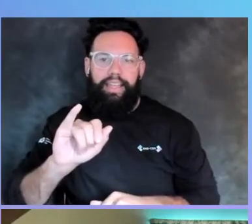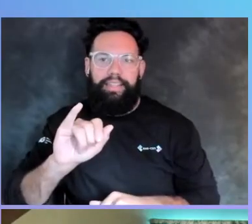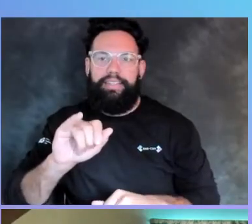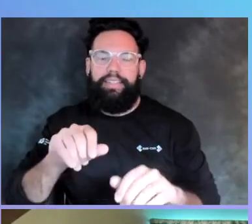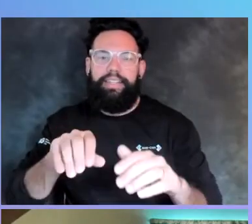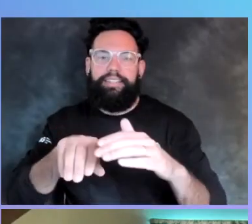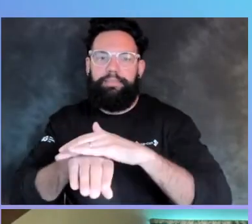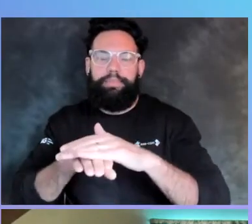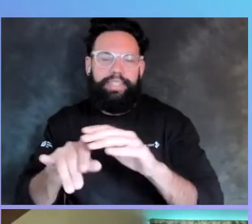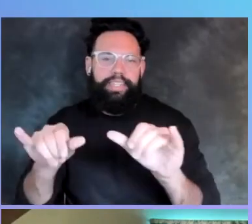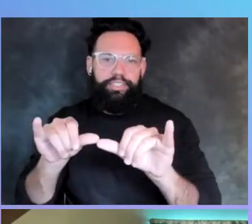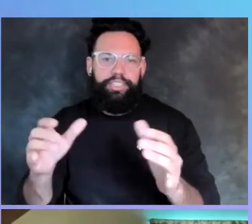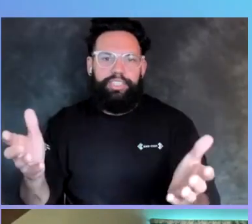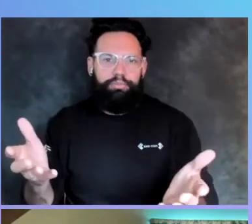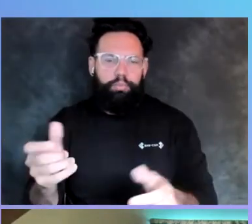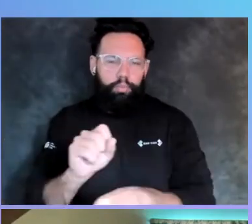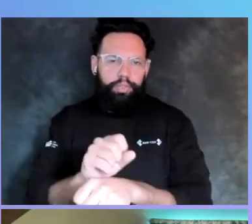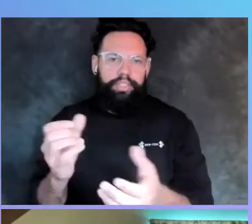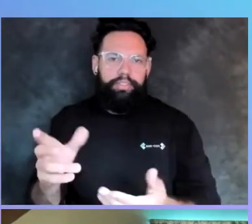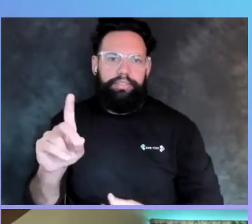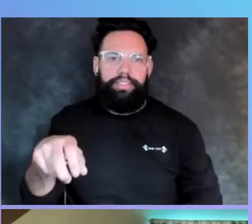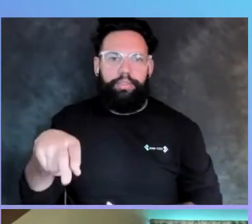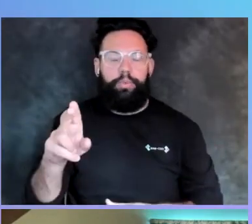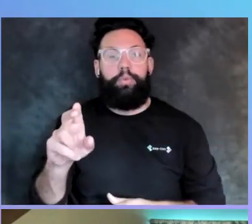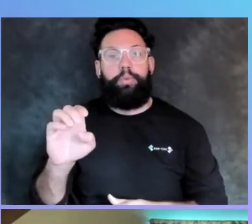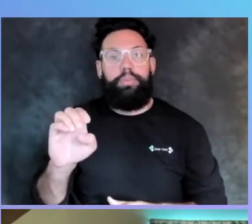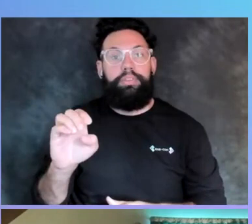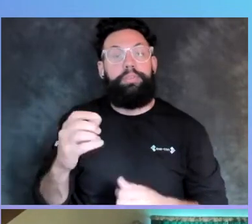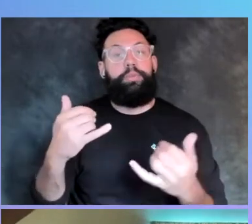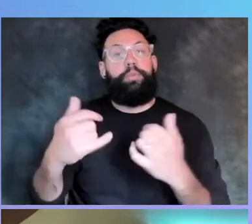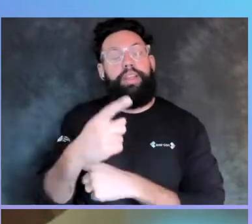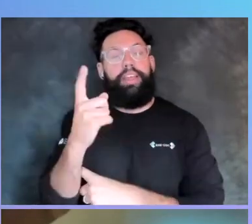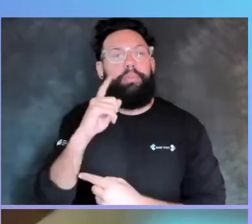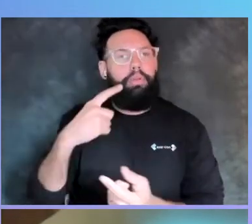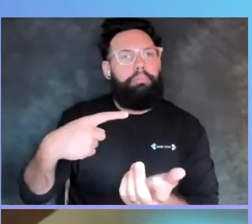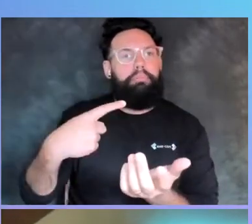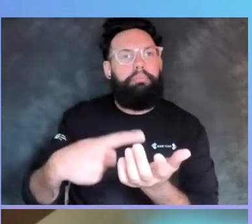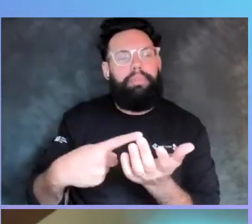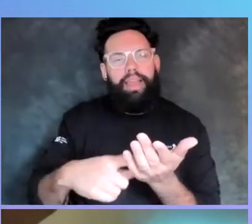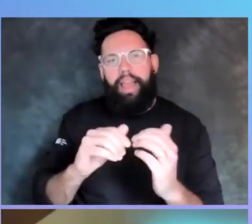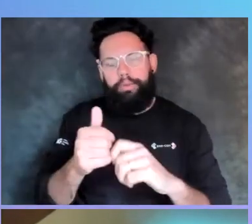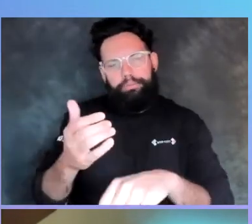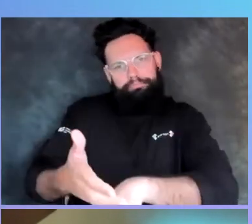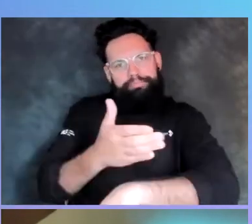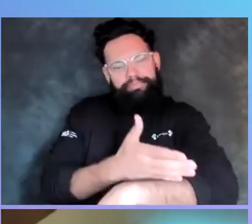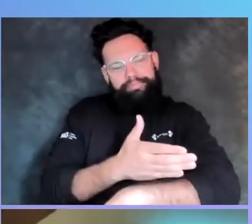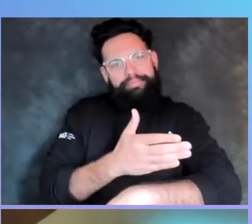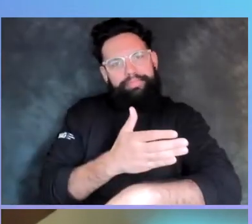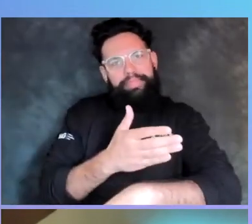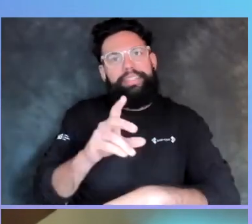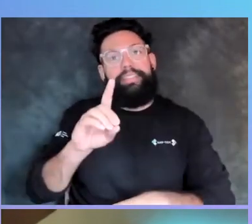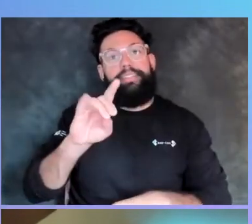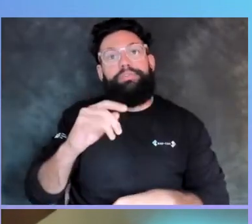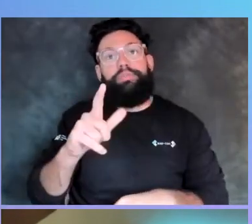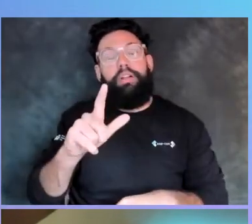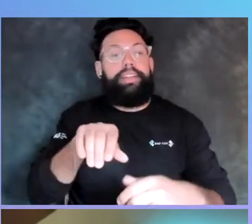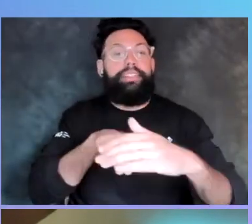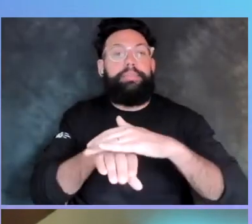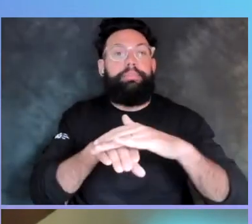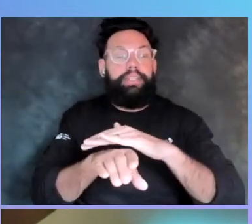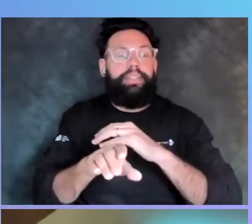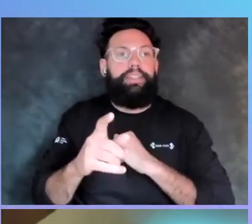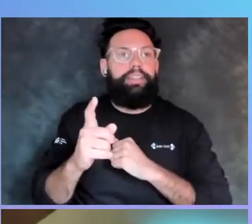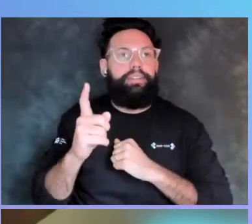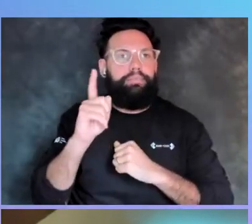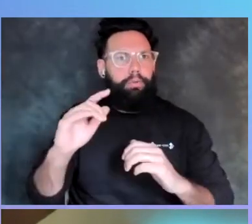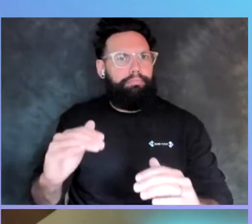In today's talk, we will cover how we are using AI to enhance digital accessibility for good, with an emphasis on human-centric